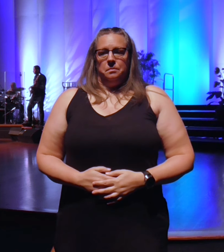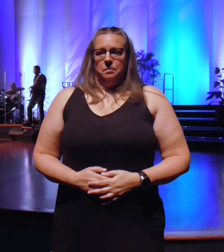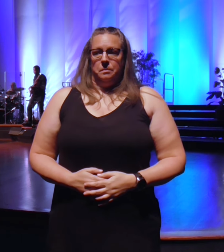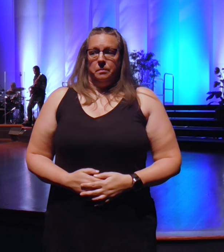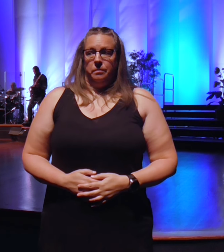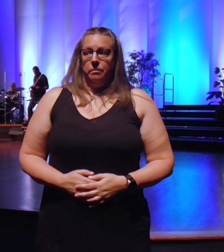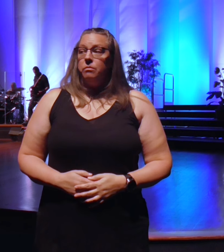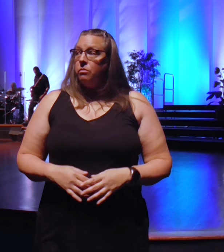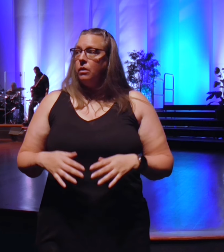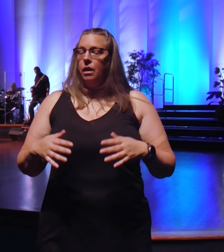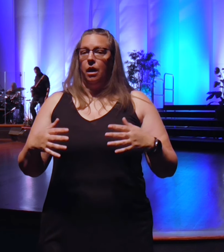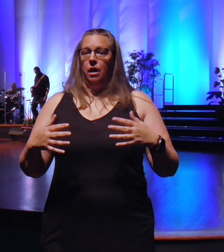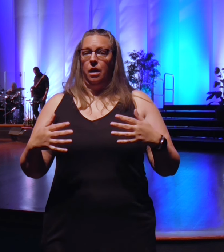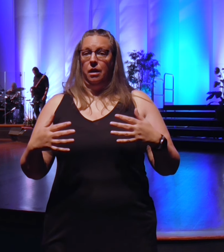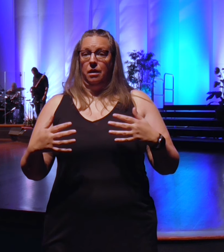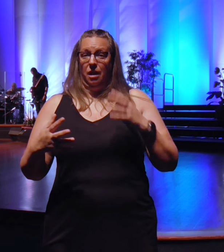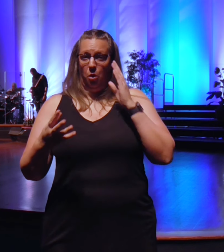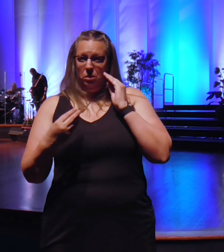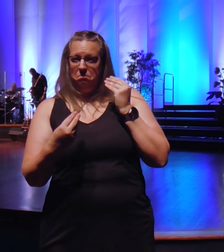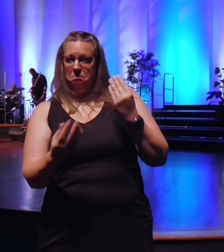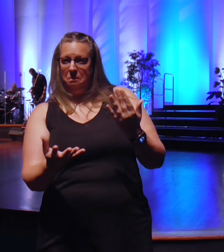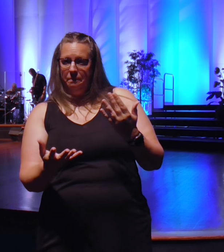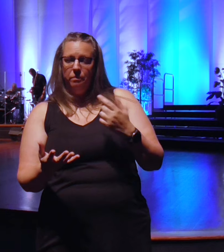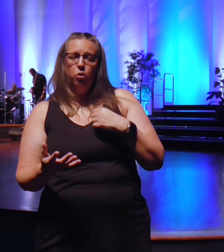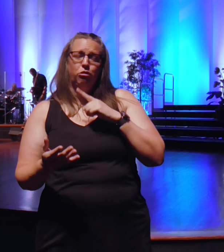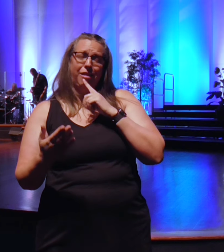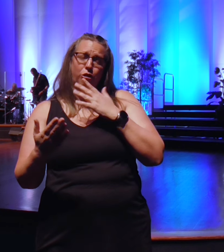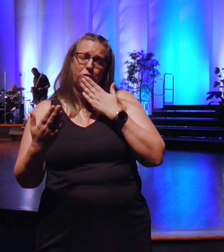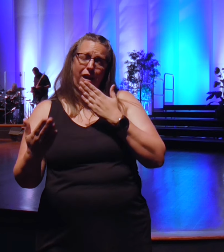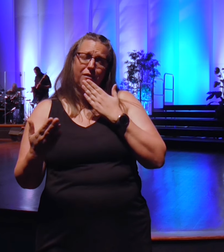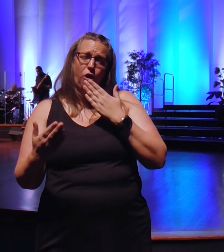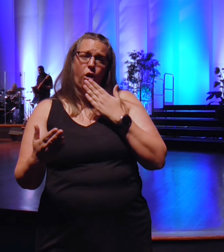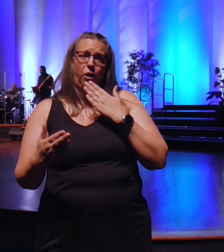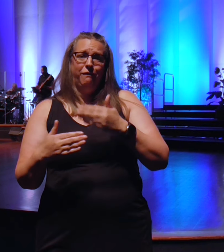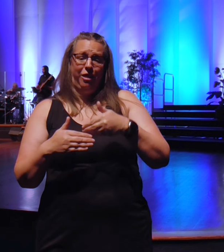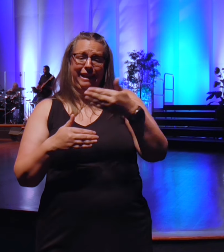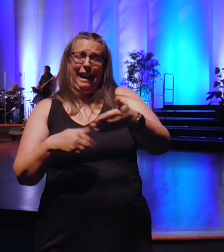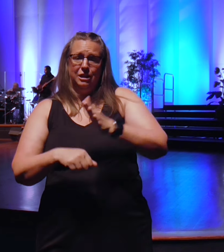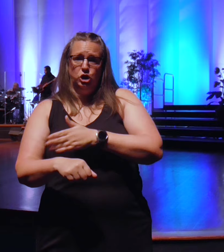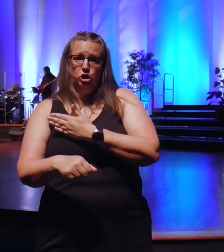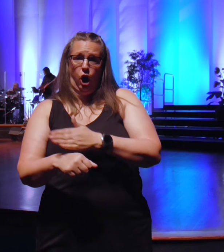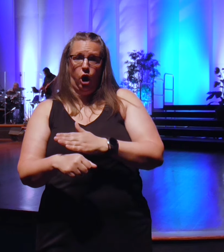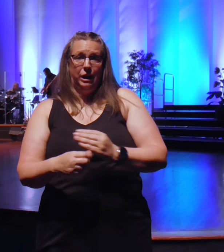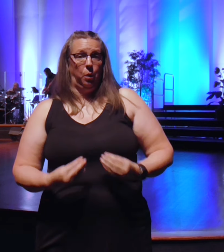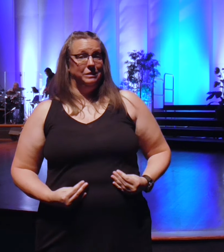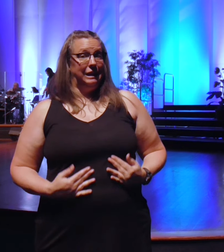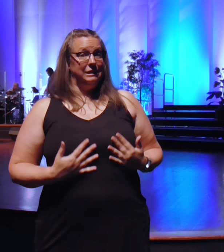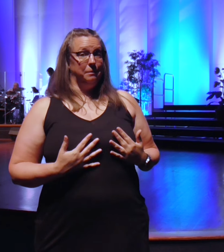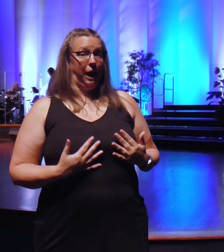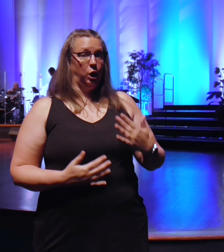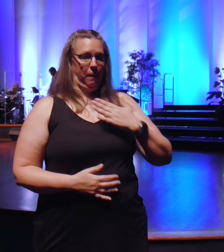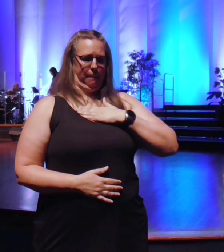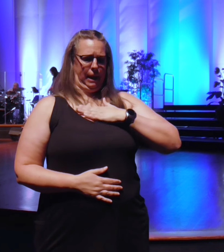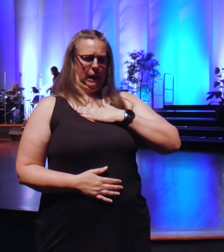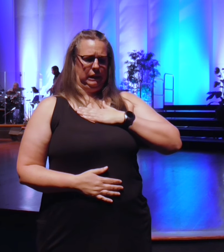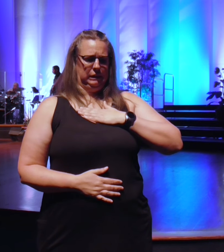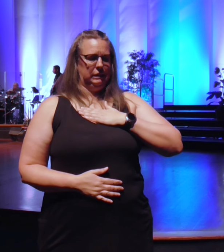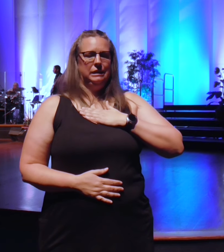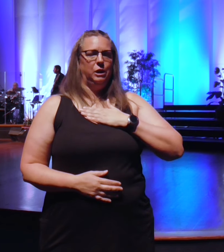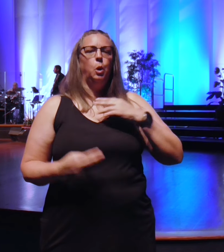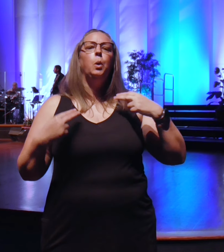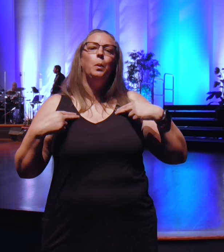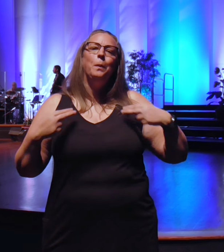Well, I'm so grateful to share this next song with us, inspired by our human